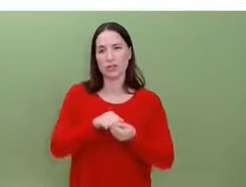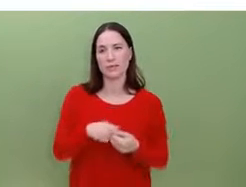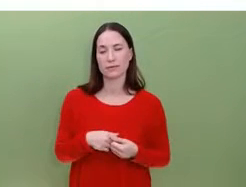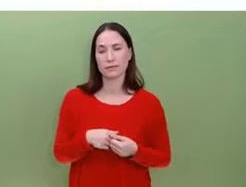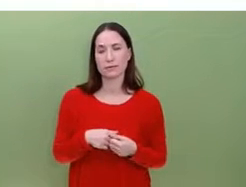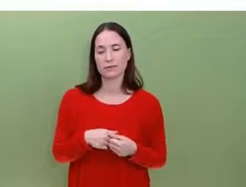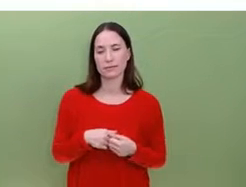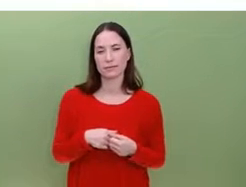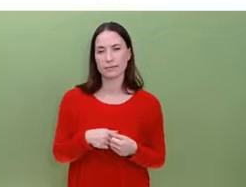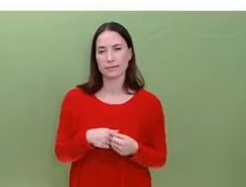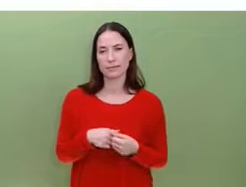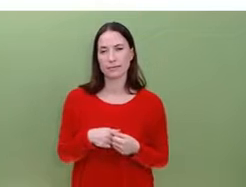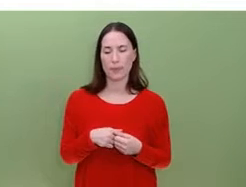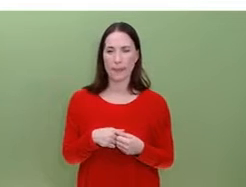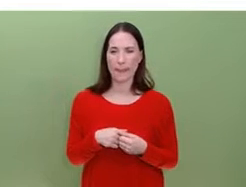things that's been